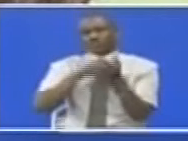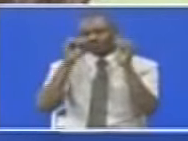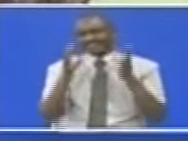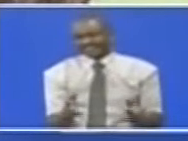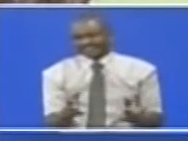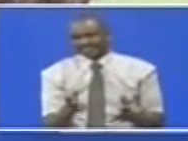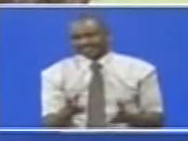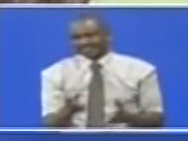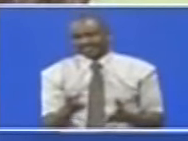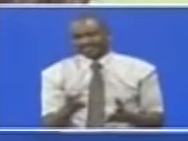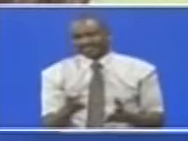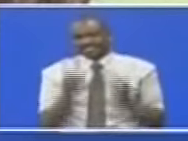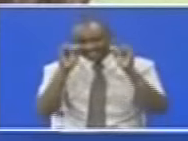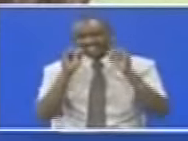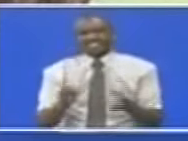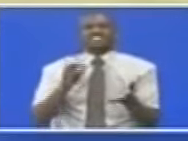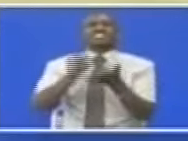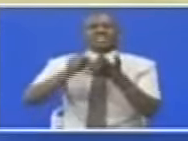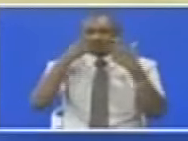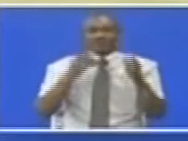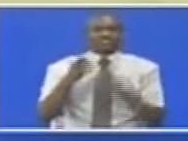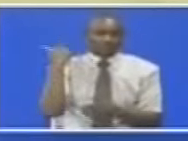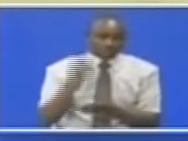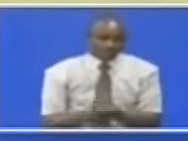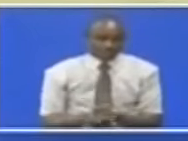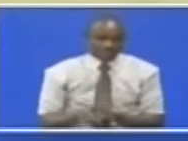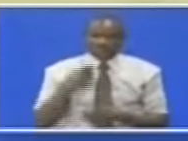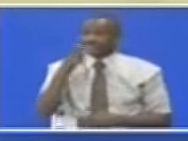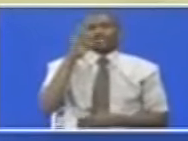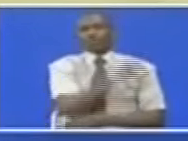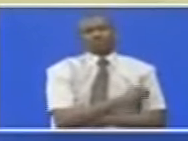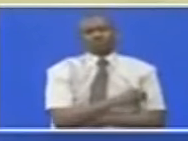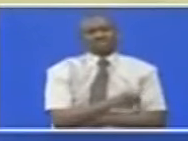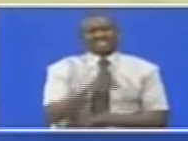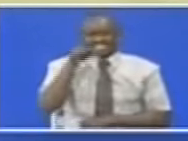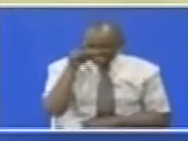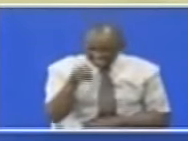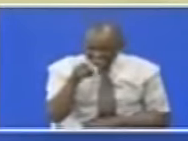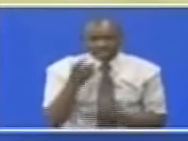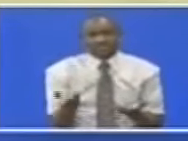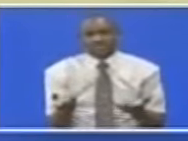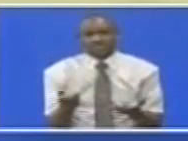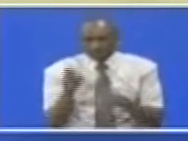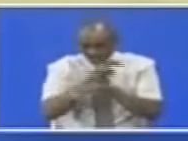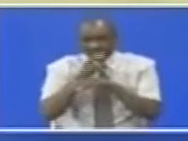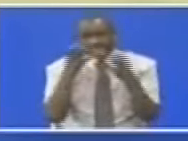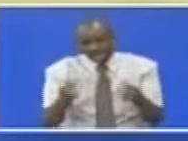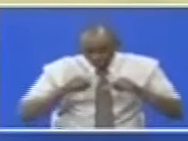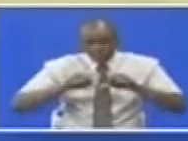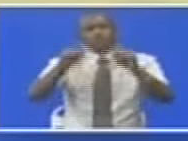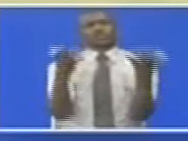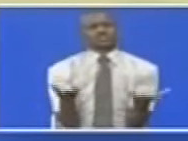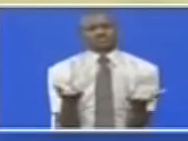that teachers have already been signed. And we are saying no, if this is monitored